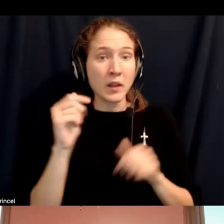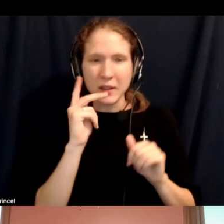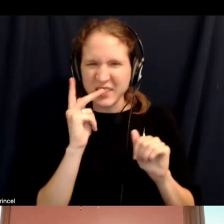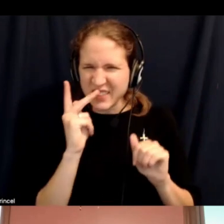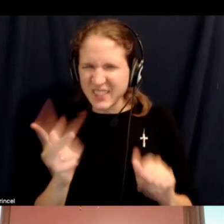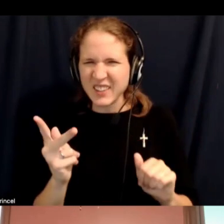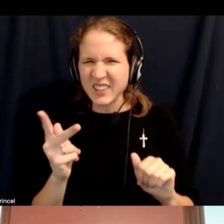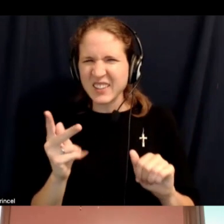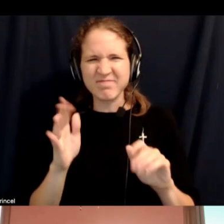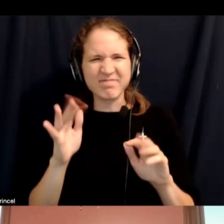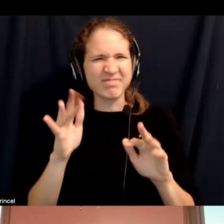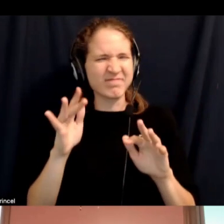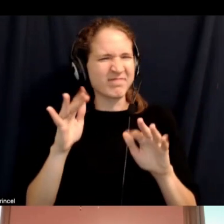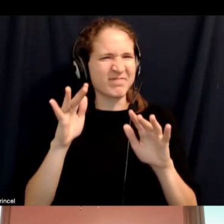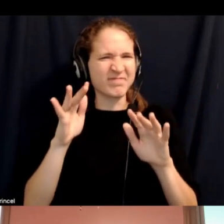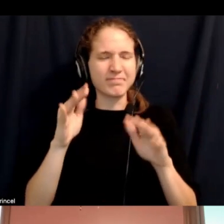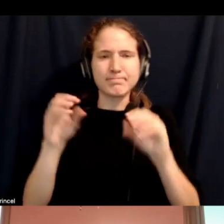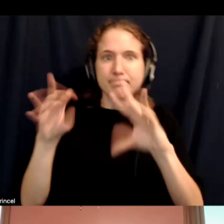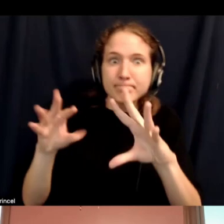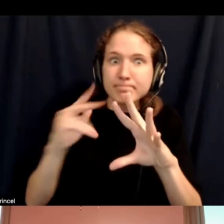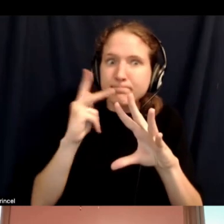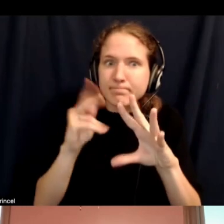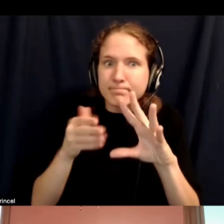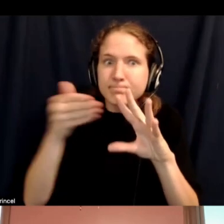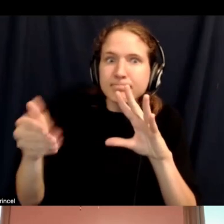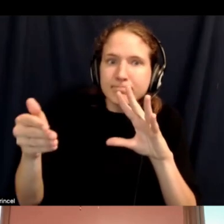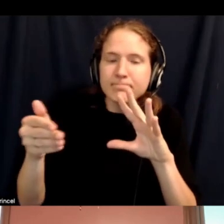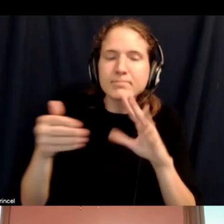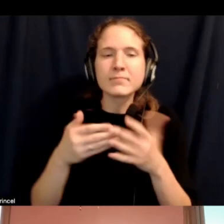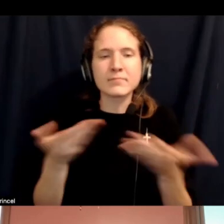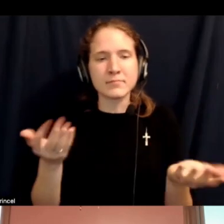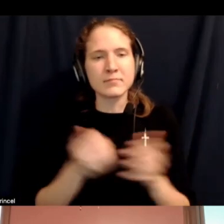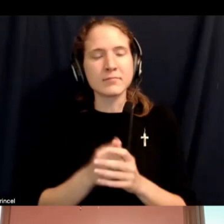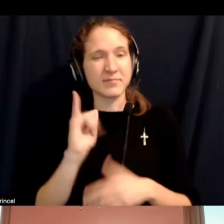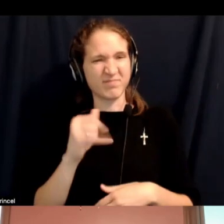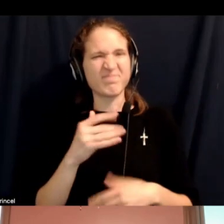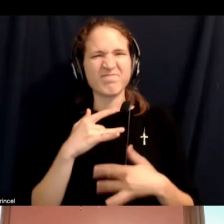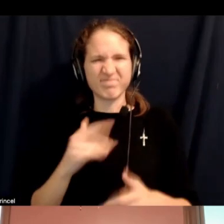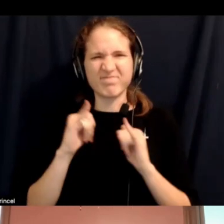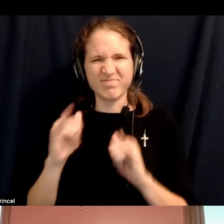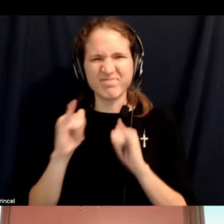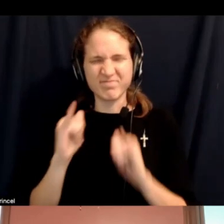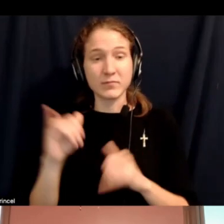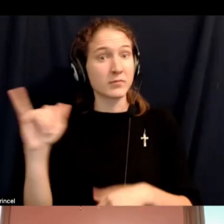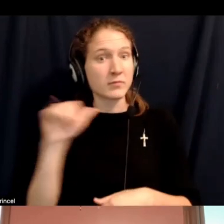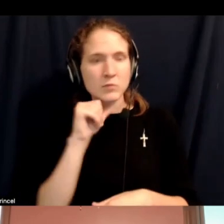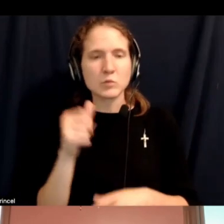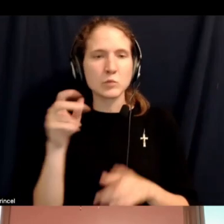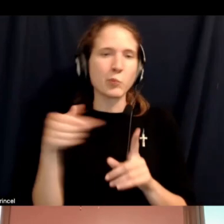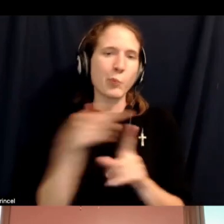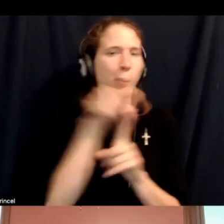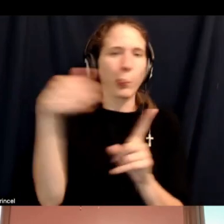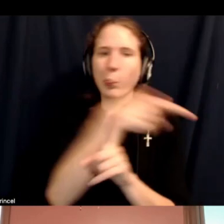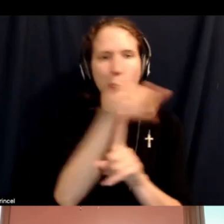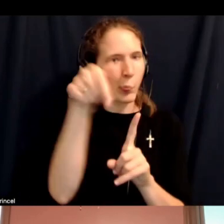in the headlights, tarmac in the headlights. And that's the way that I write. And I also do not skip around. I don't